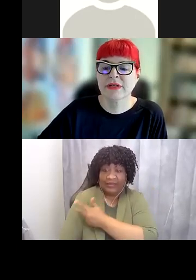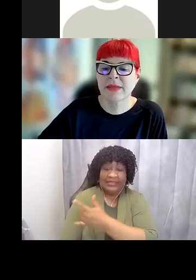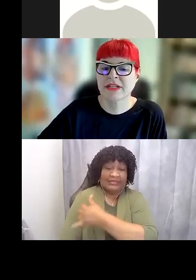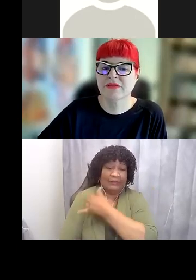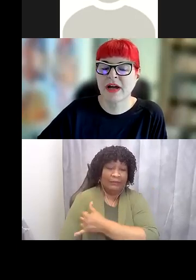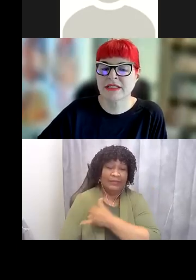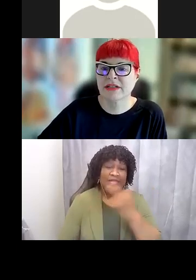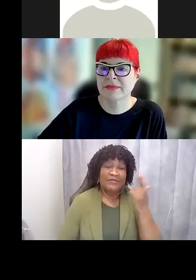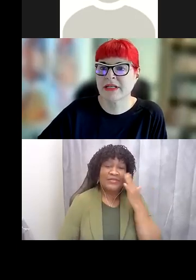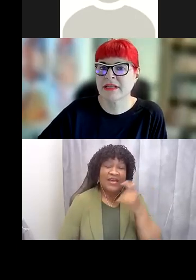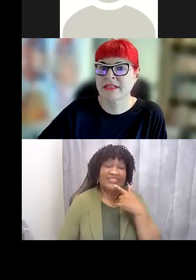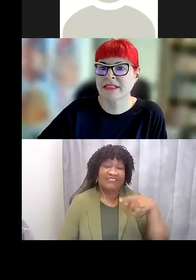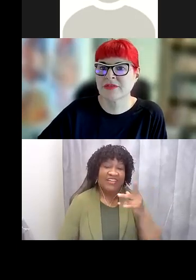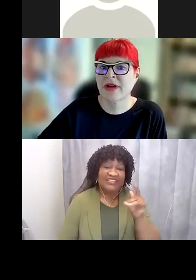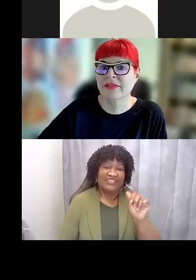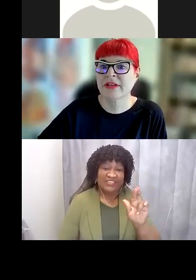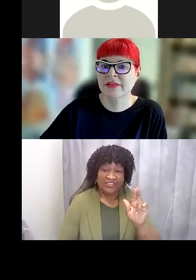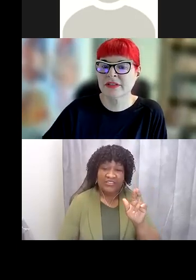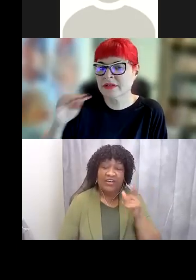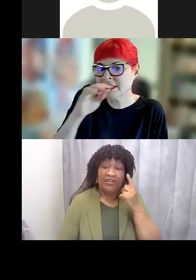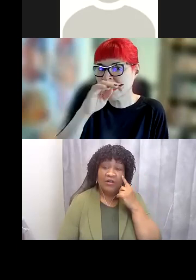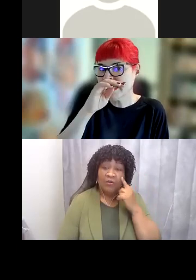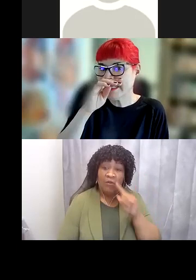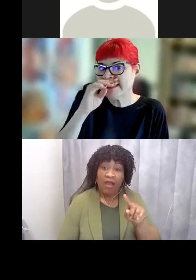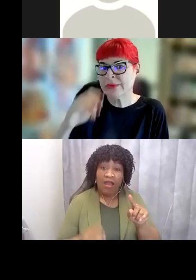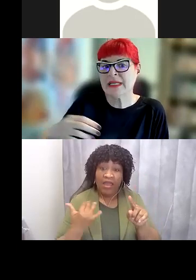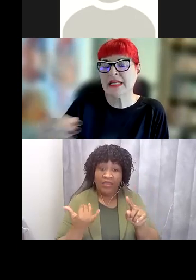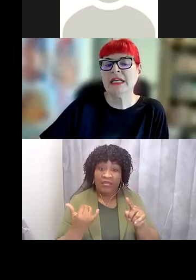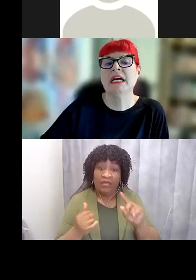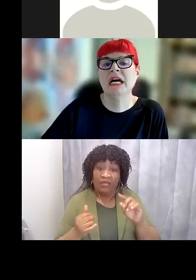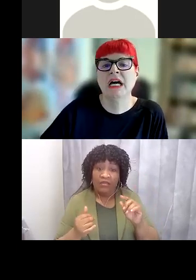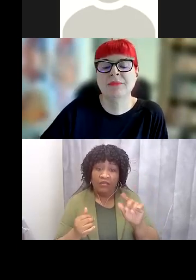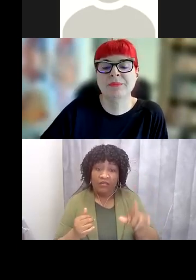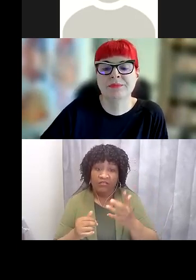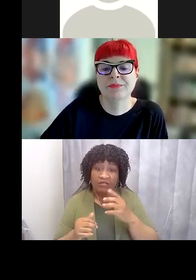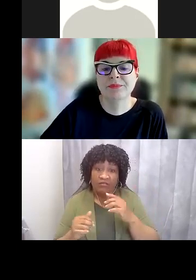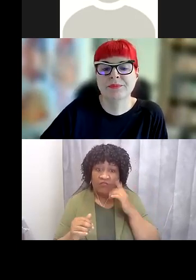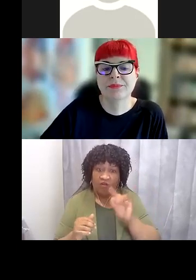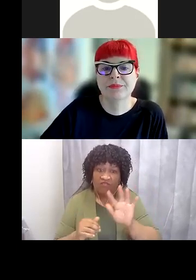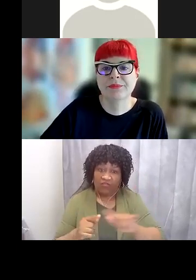only reason I mentioned Pfizer is because this is for 5 to 11-year-olds, and the only,